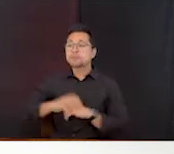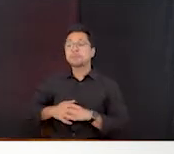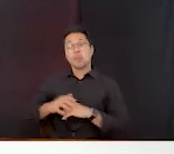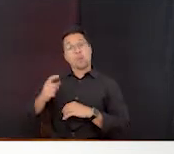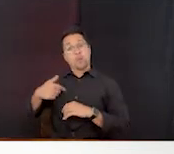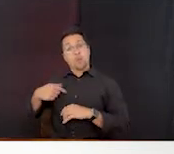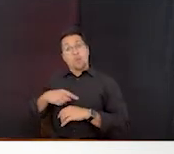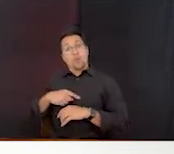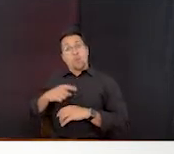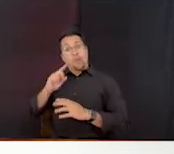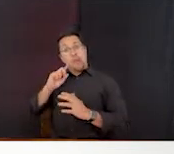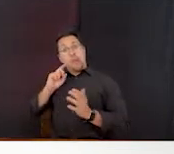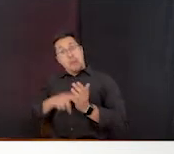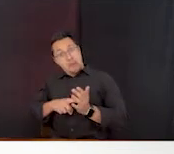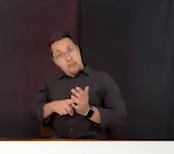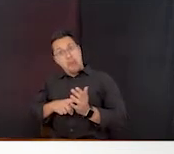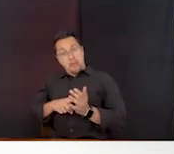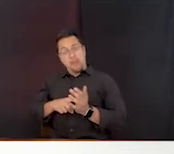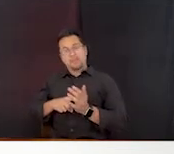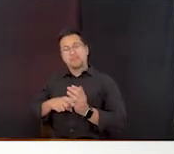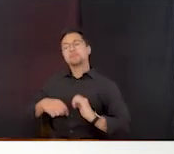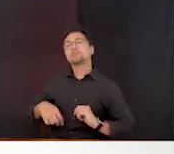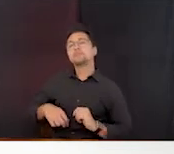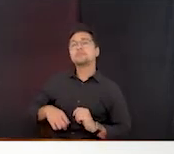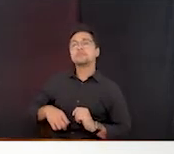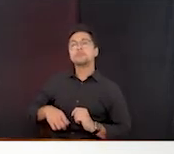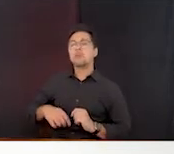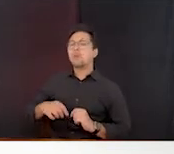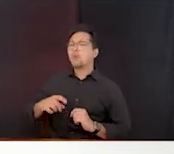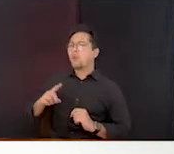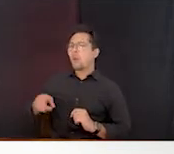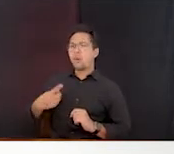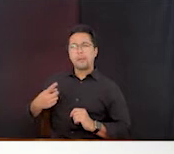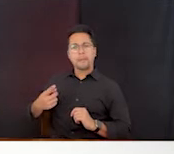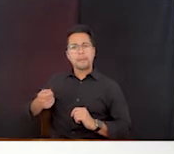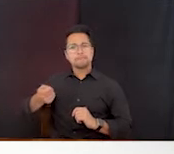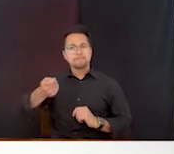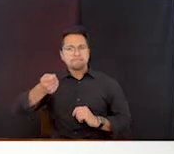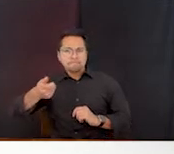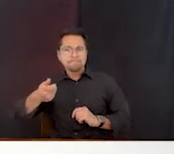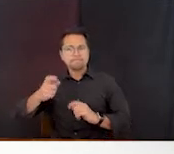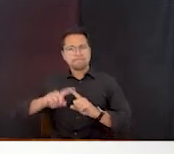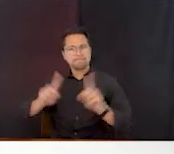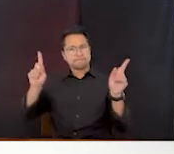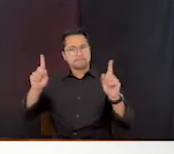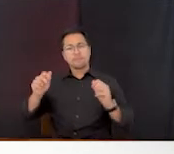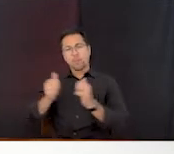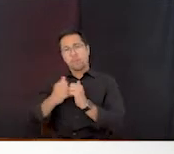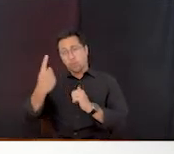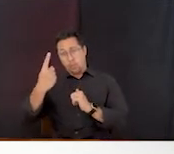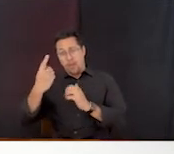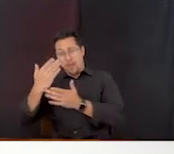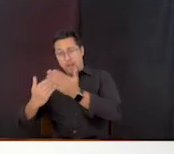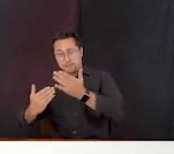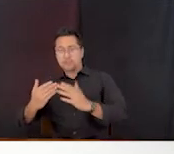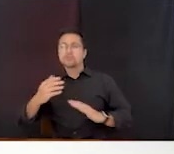questions about their social relationships, and this set of questions was asked about their family and about their friends.